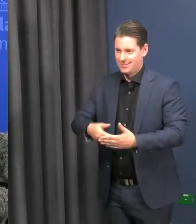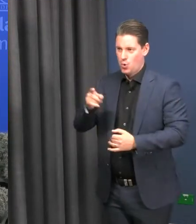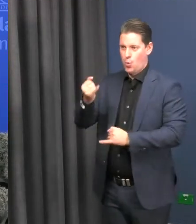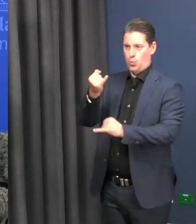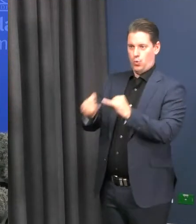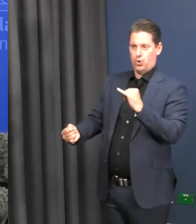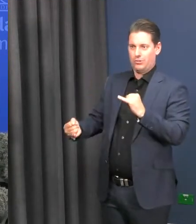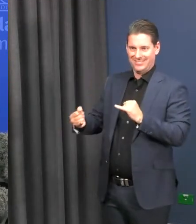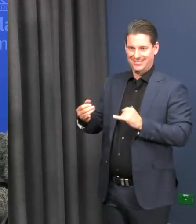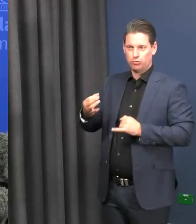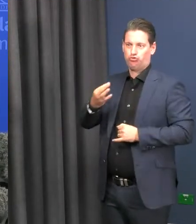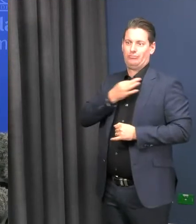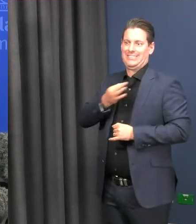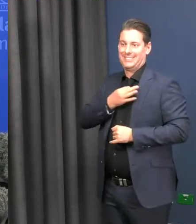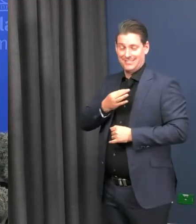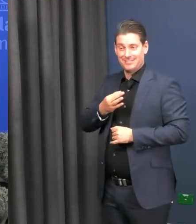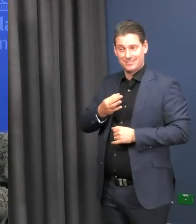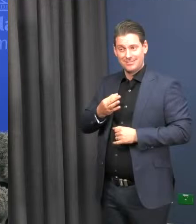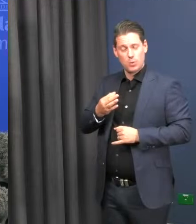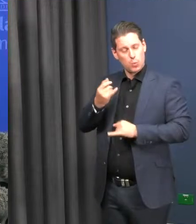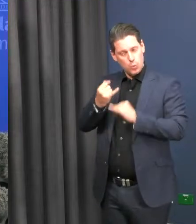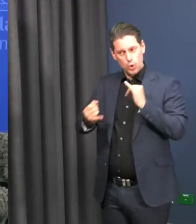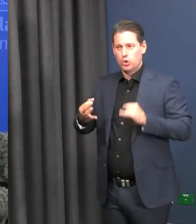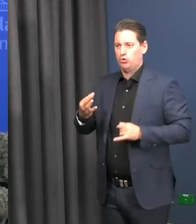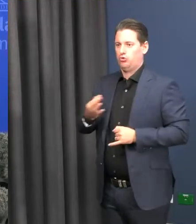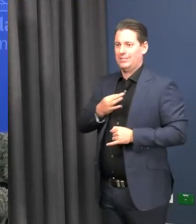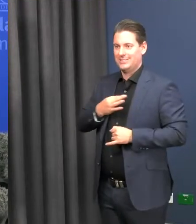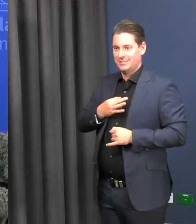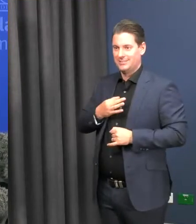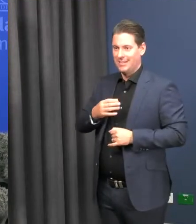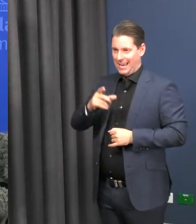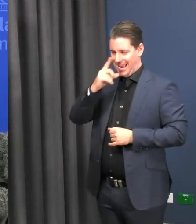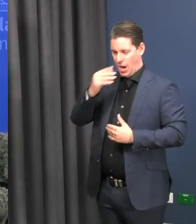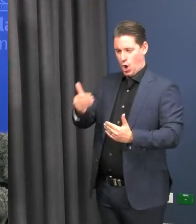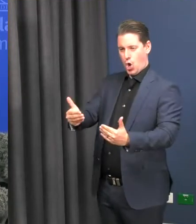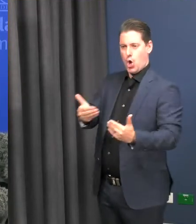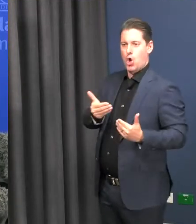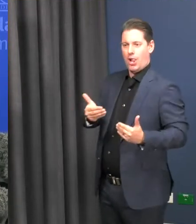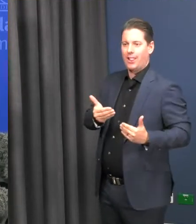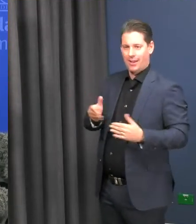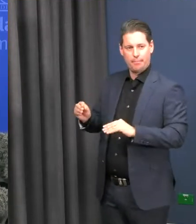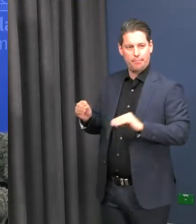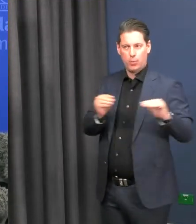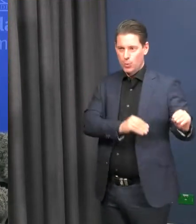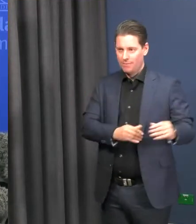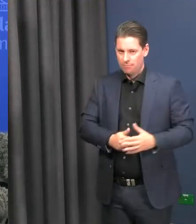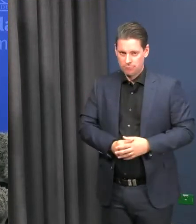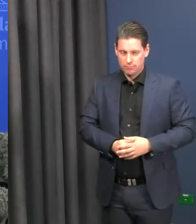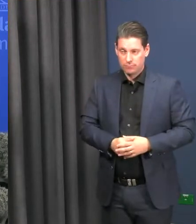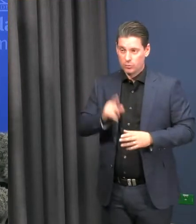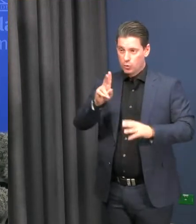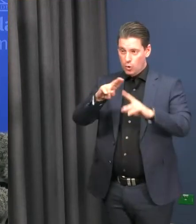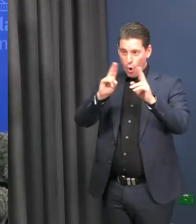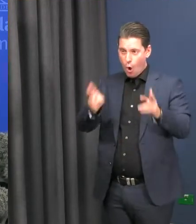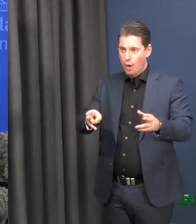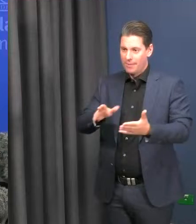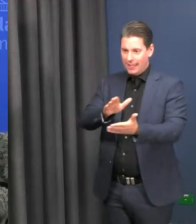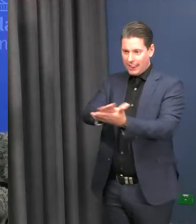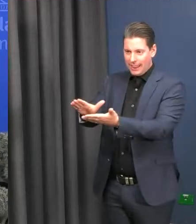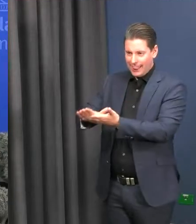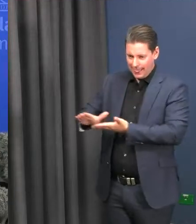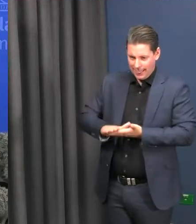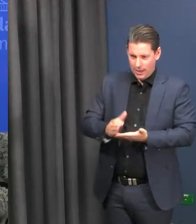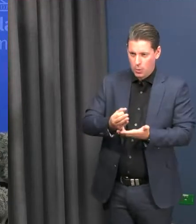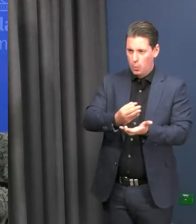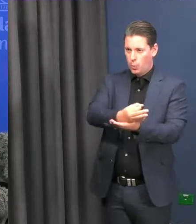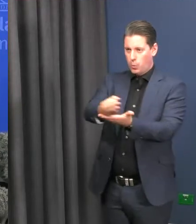most risky time, and we've seen that before in Queensland. But there's other basic things, as the Premier's indicated. Preparing your home, getting rid of those loose items.